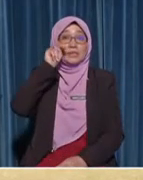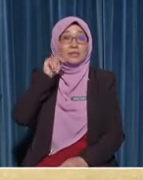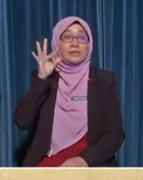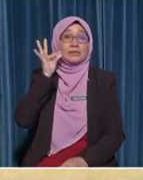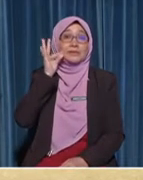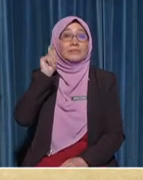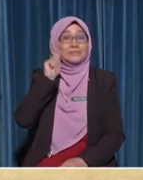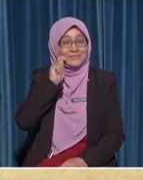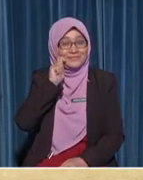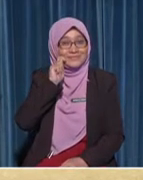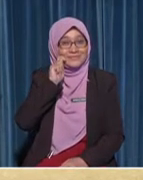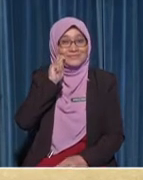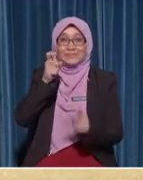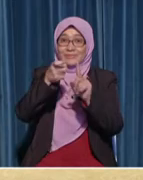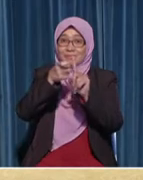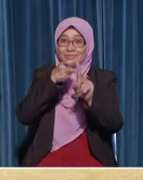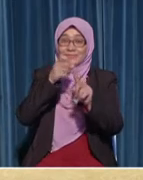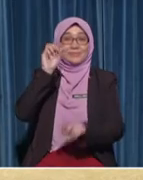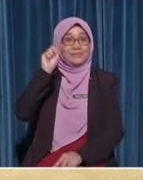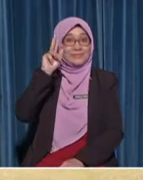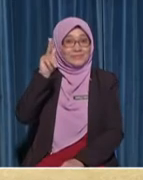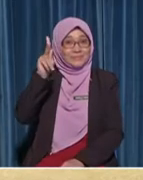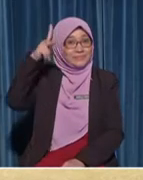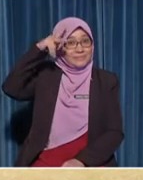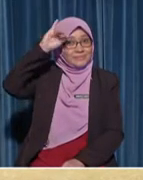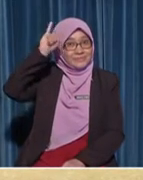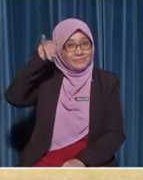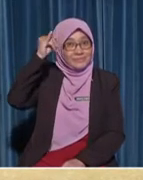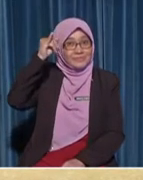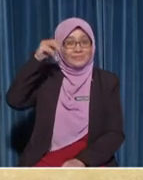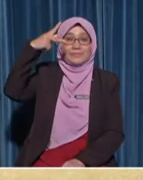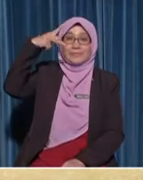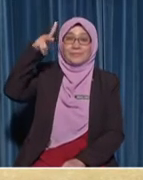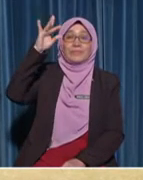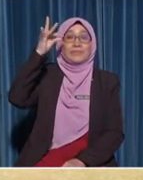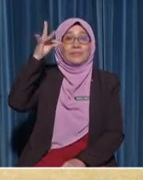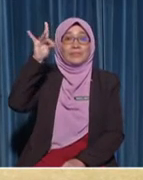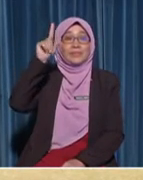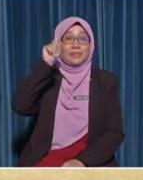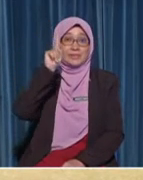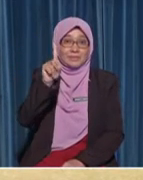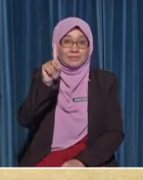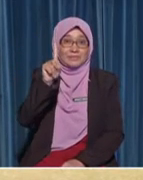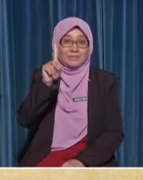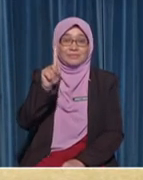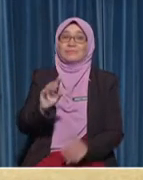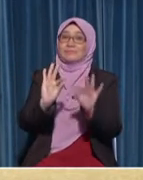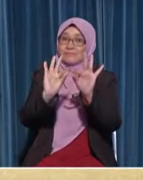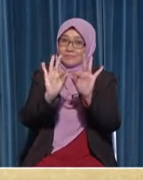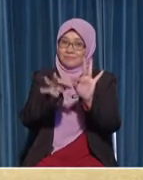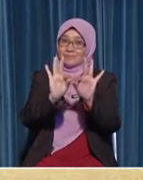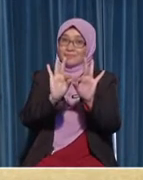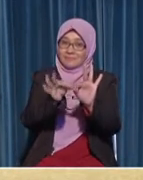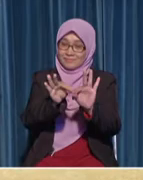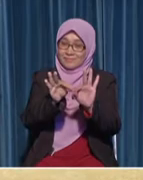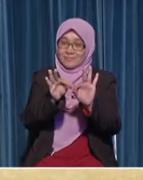Zahra binti Osman from SK Putrajaya Present 18-1 as